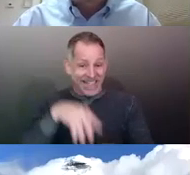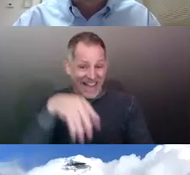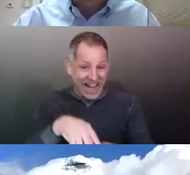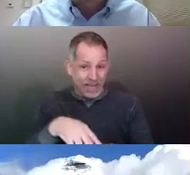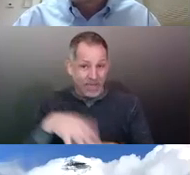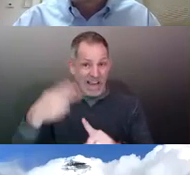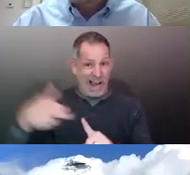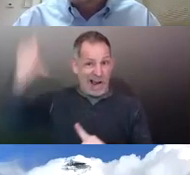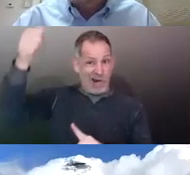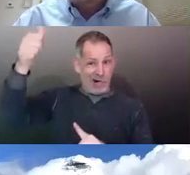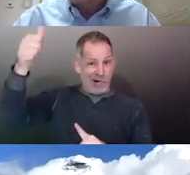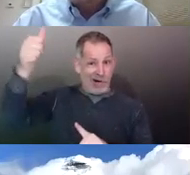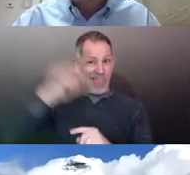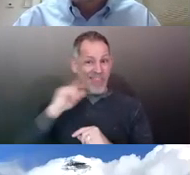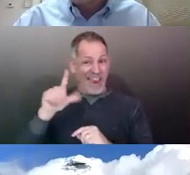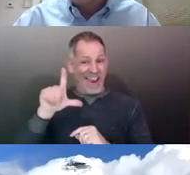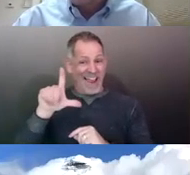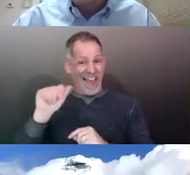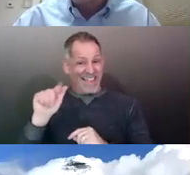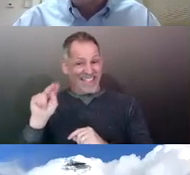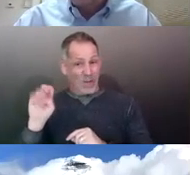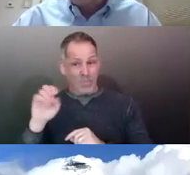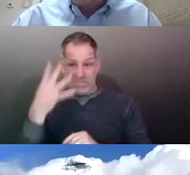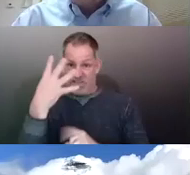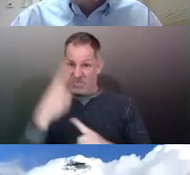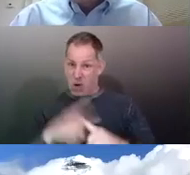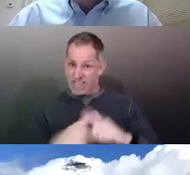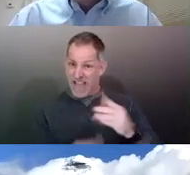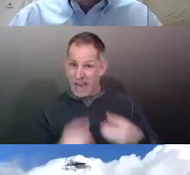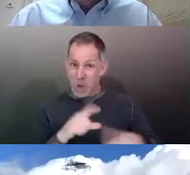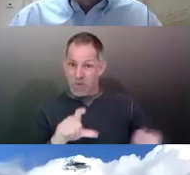than what whites are experiencing.